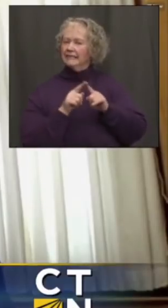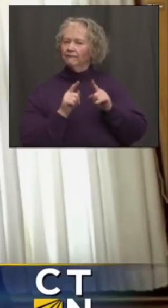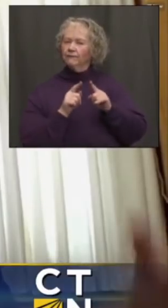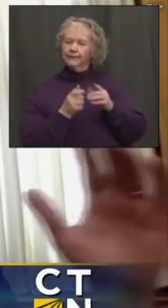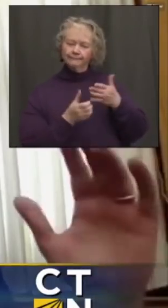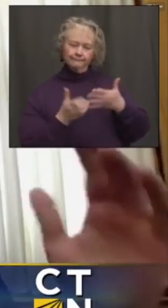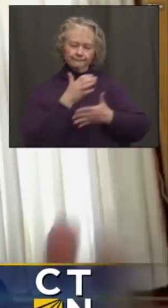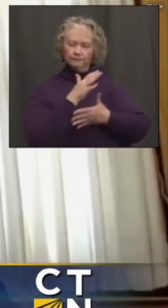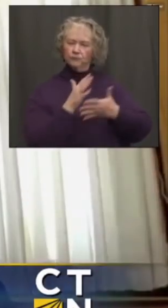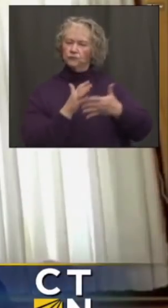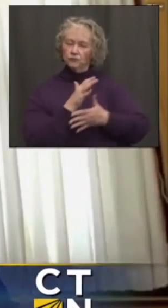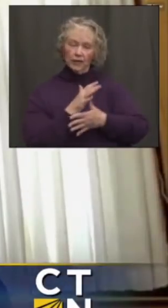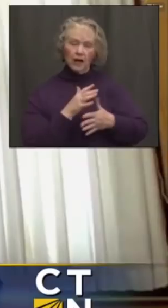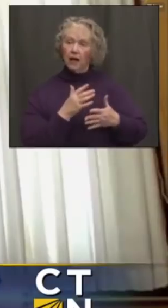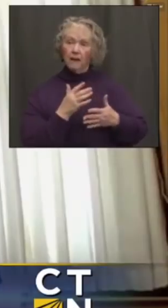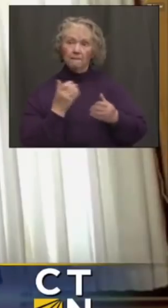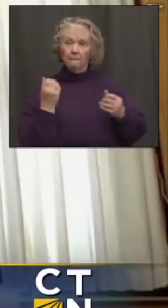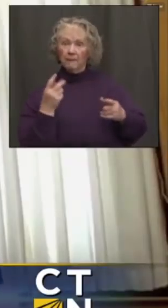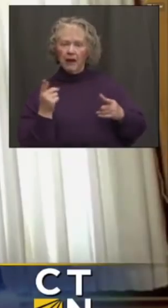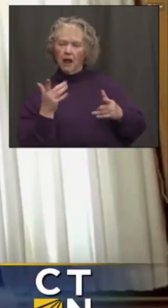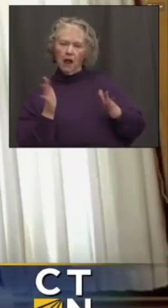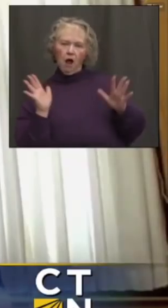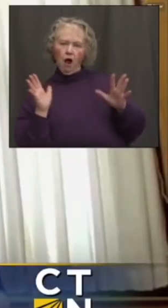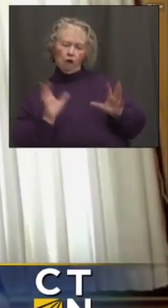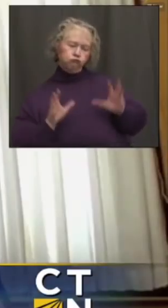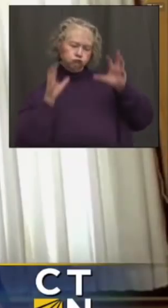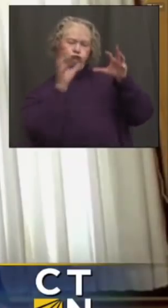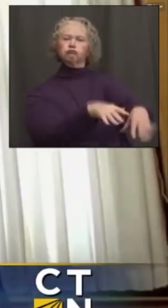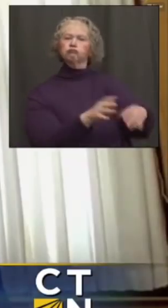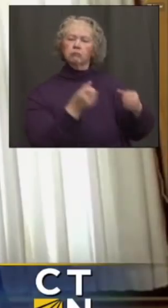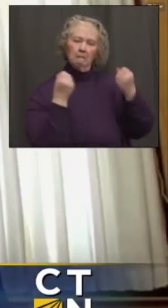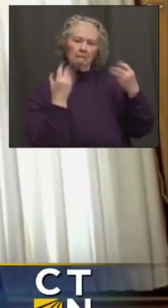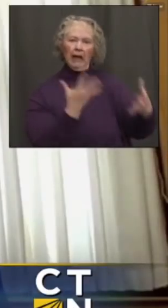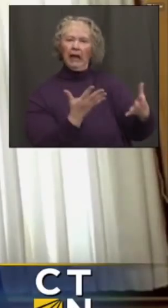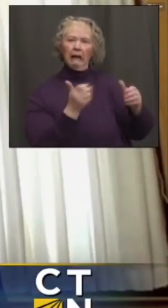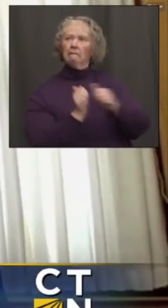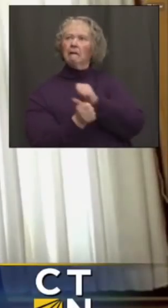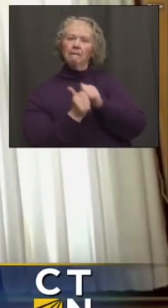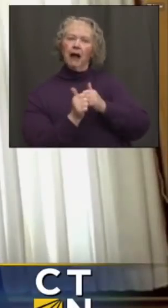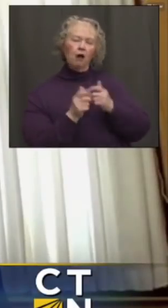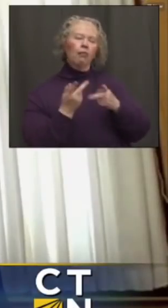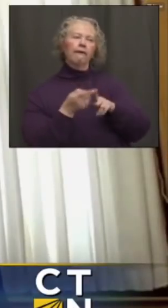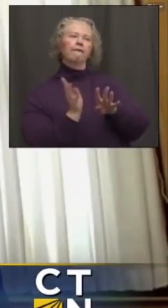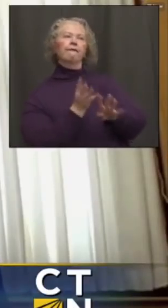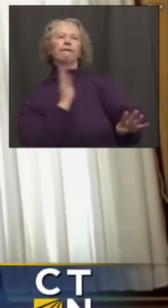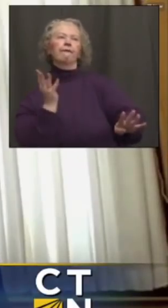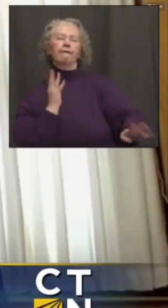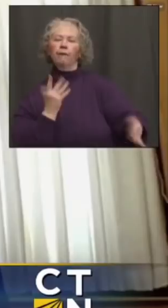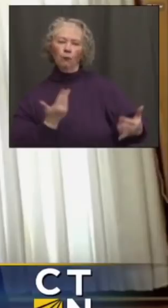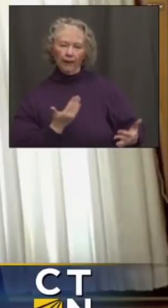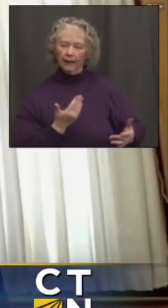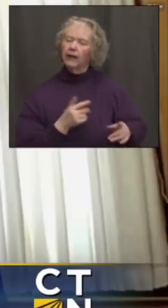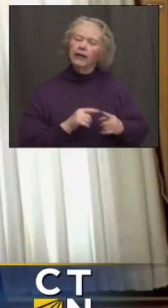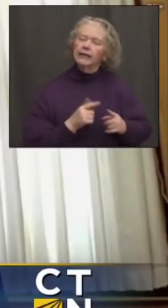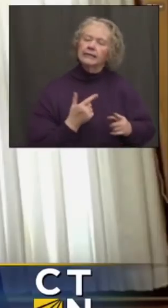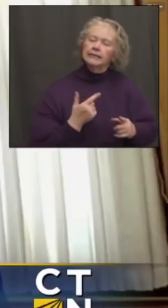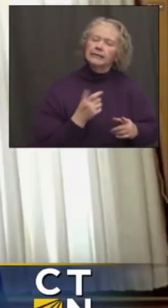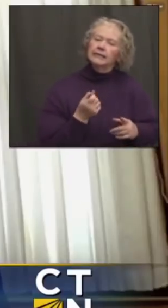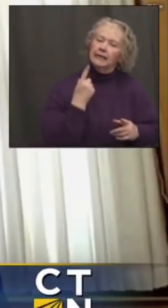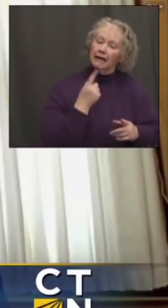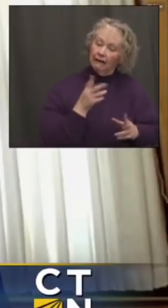looking forward to being able to continue to expand access to the next group of folks as the governor recommended. I know a number of other states have done